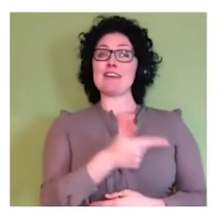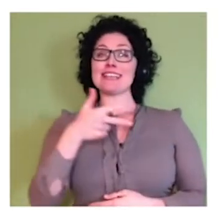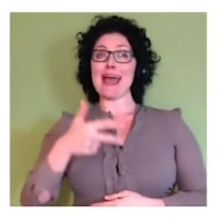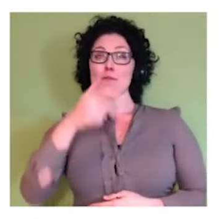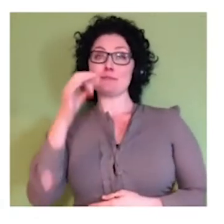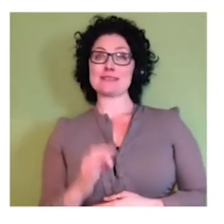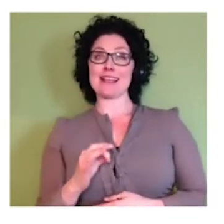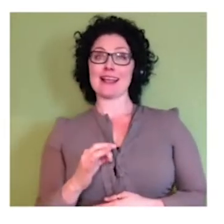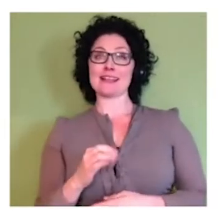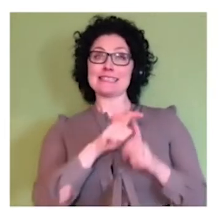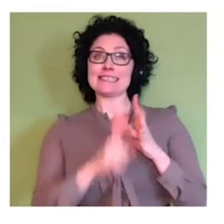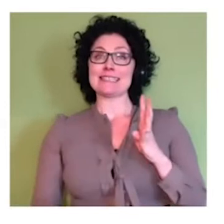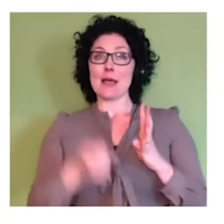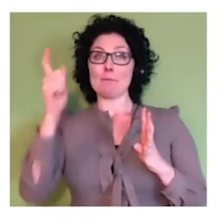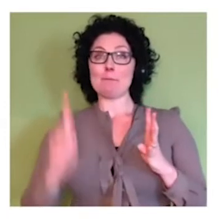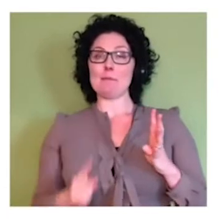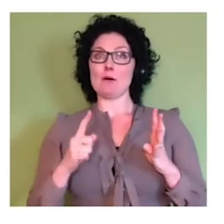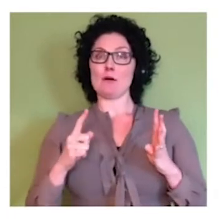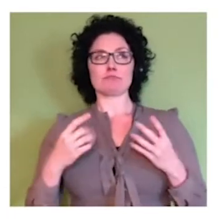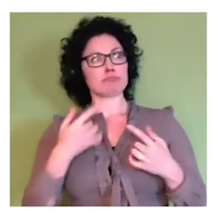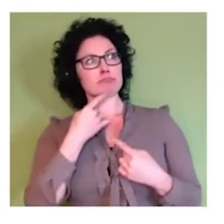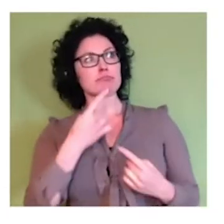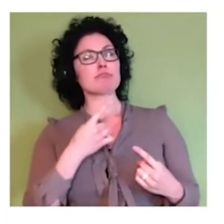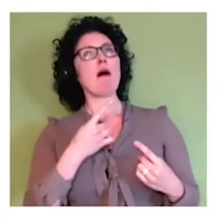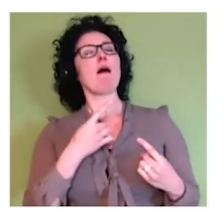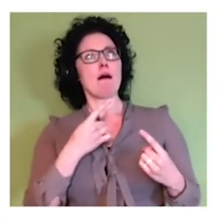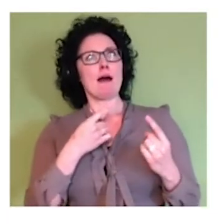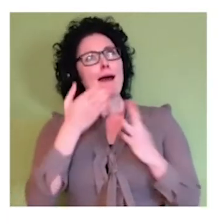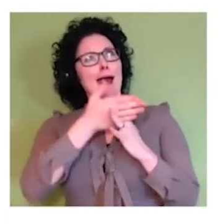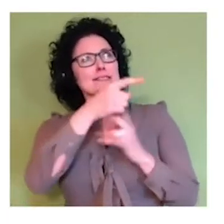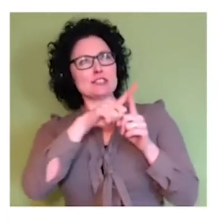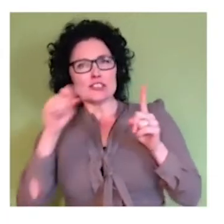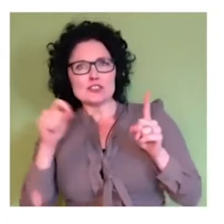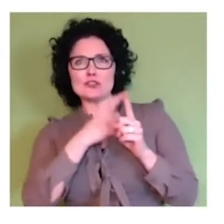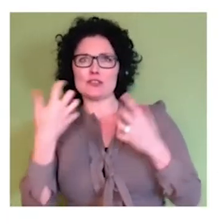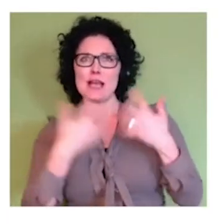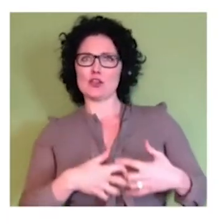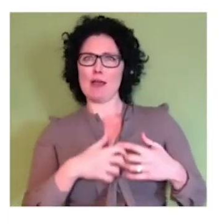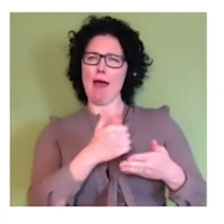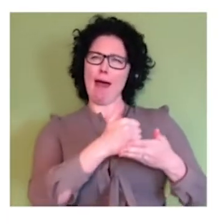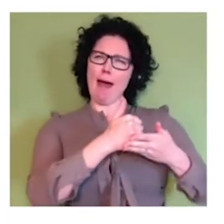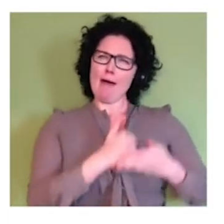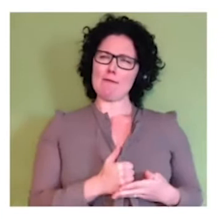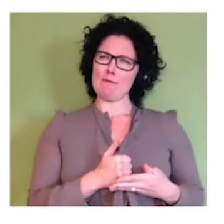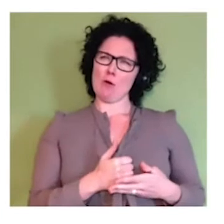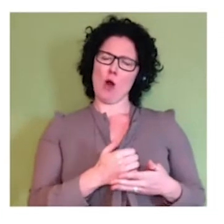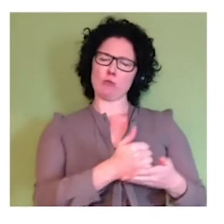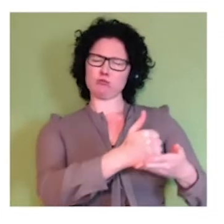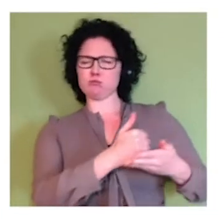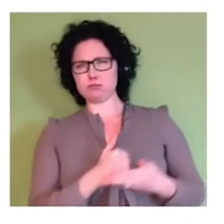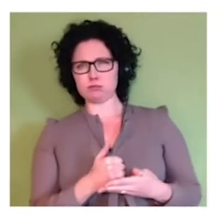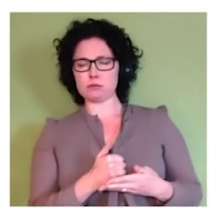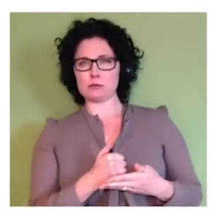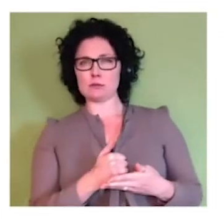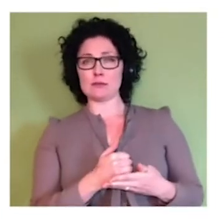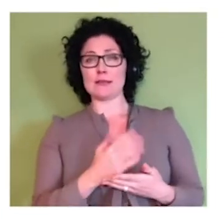78% of disabled people say that having access to digital technologies is helpful or very helpful. Unfortunately, as